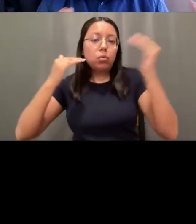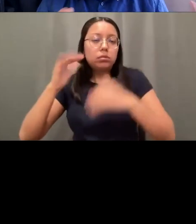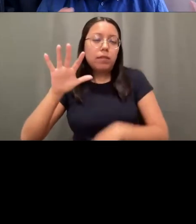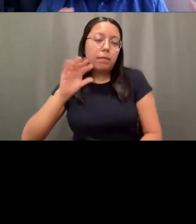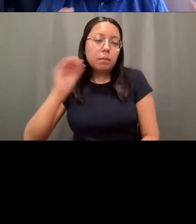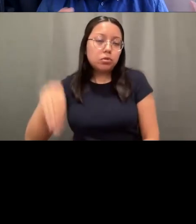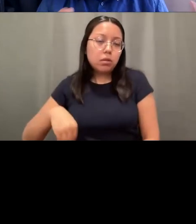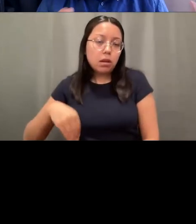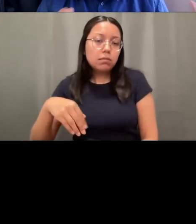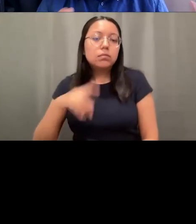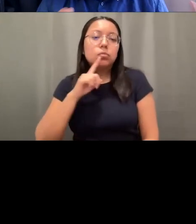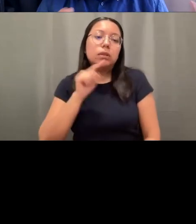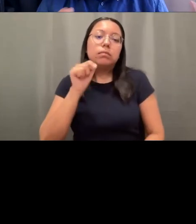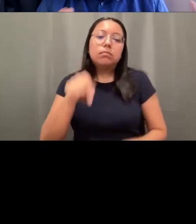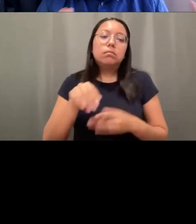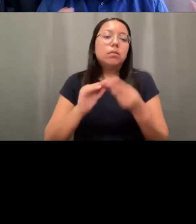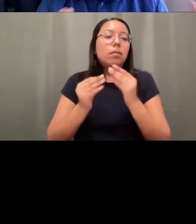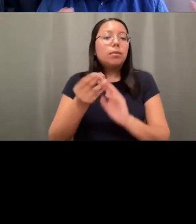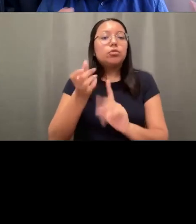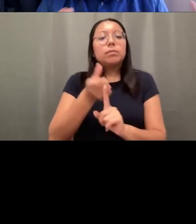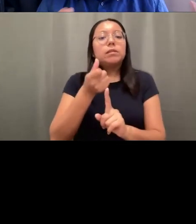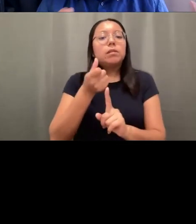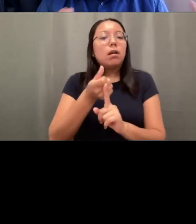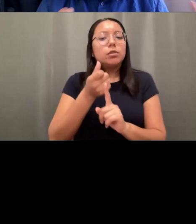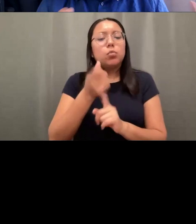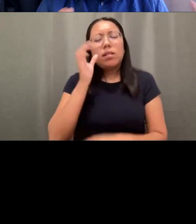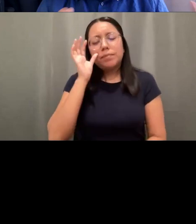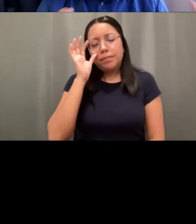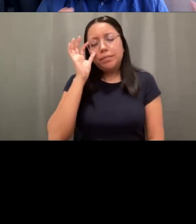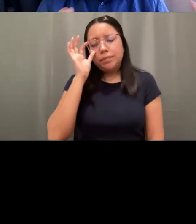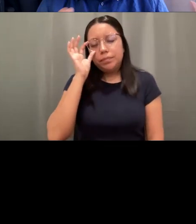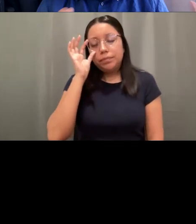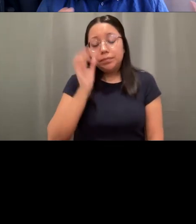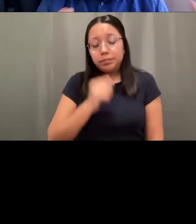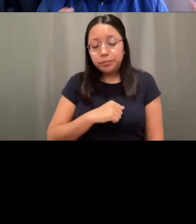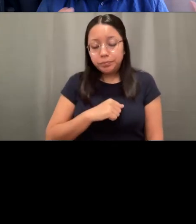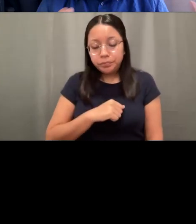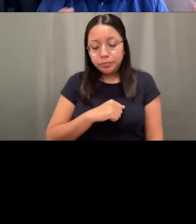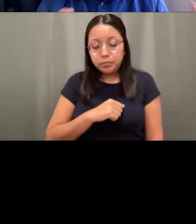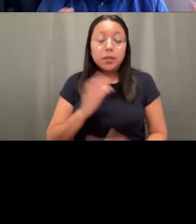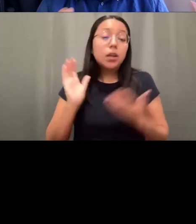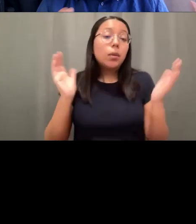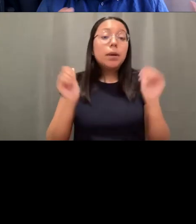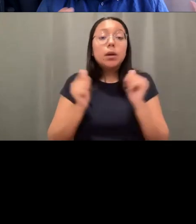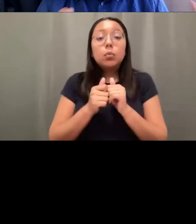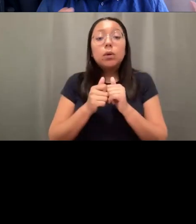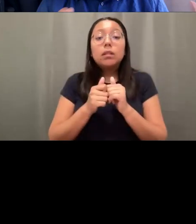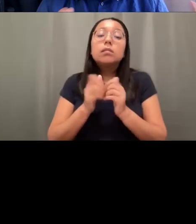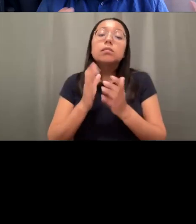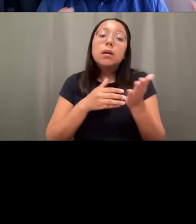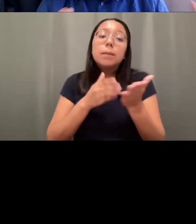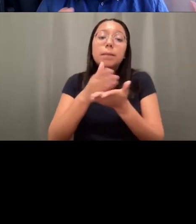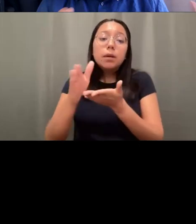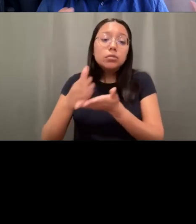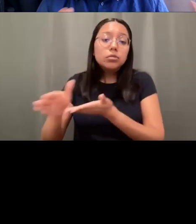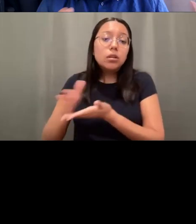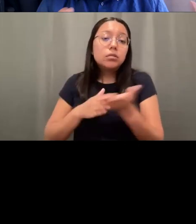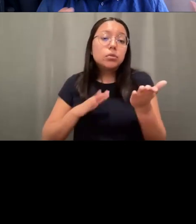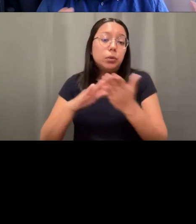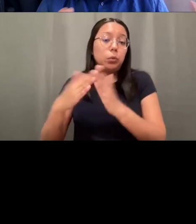fairly low in comparison to some marginalized communities. But it does show the range